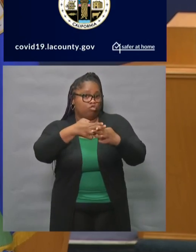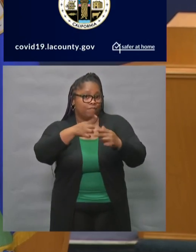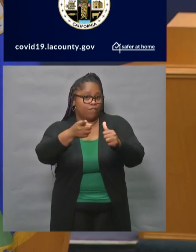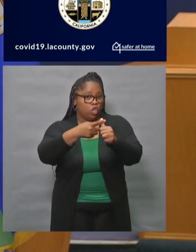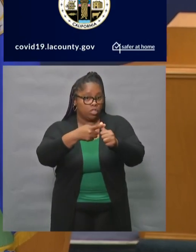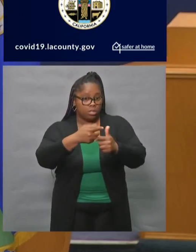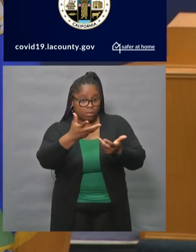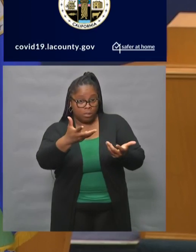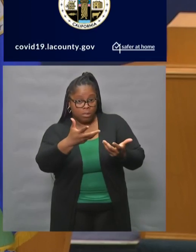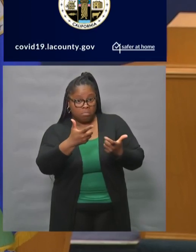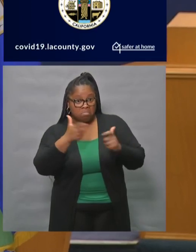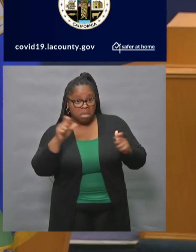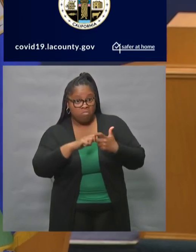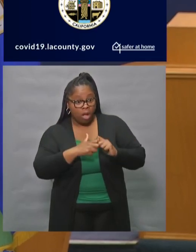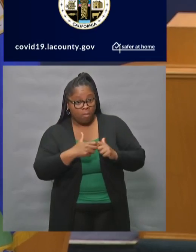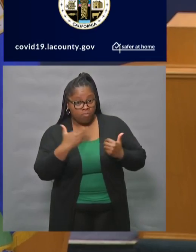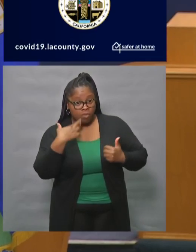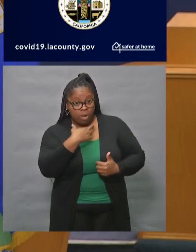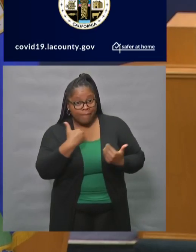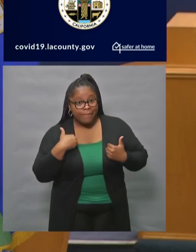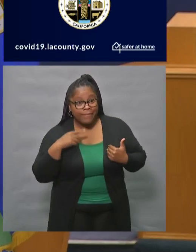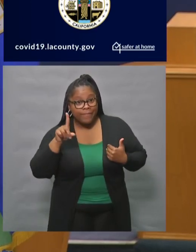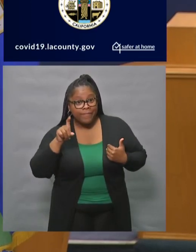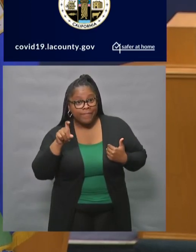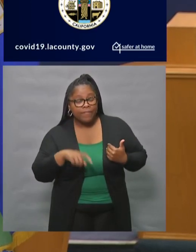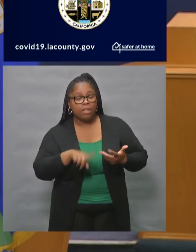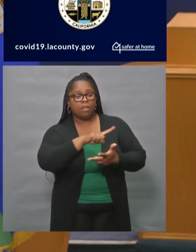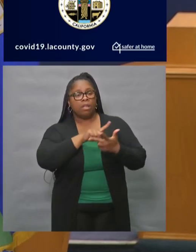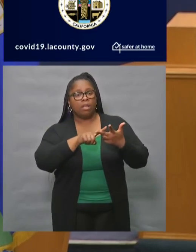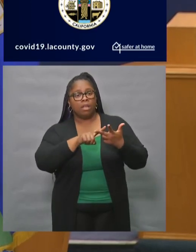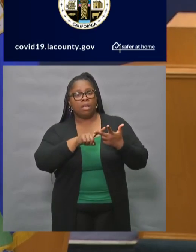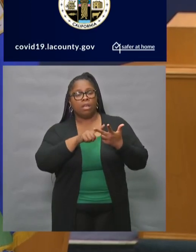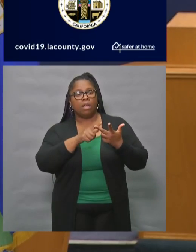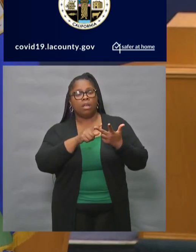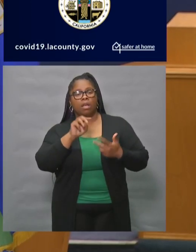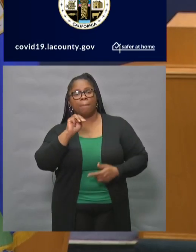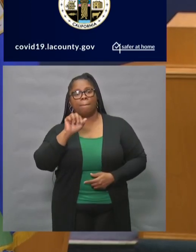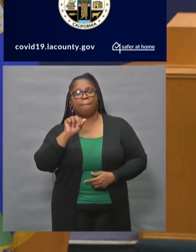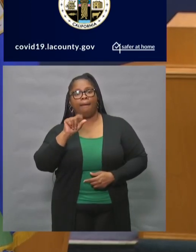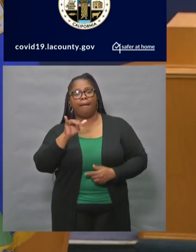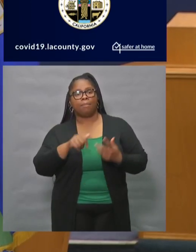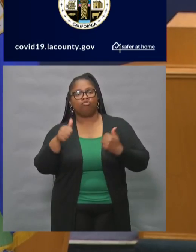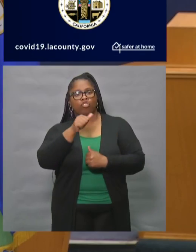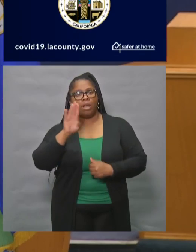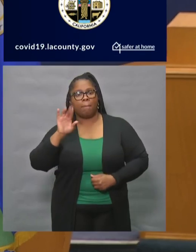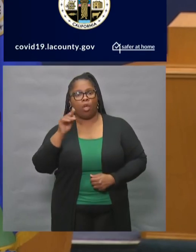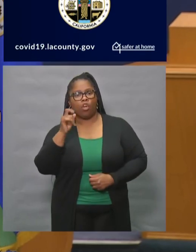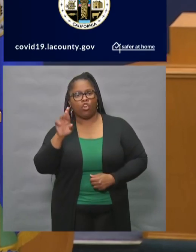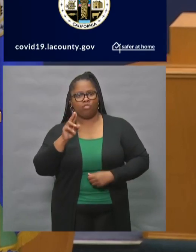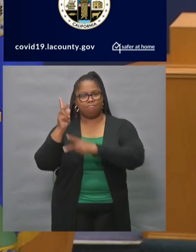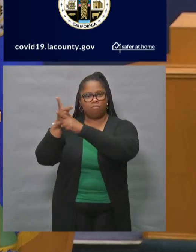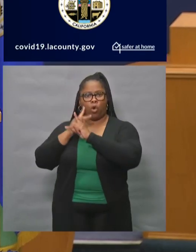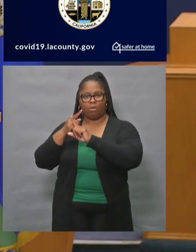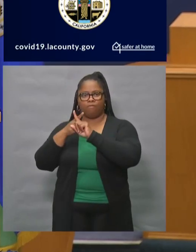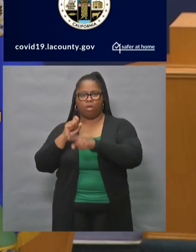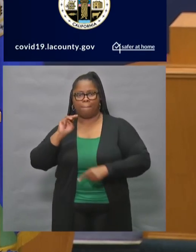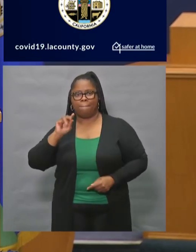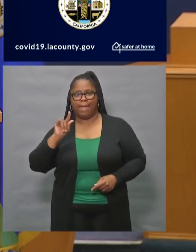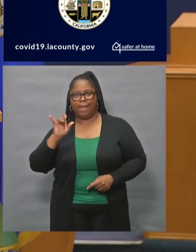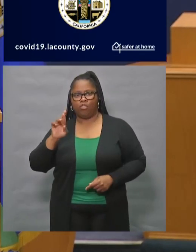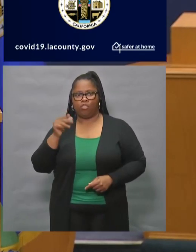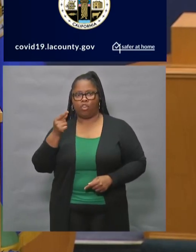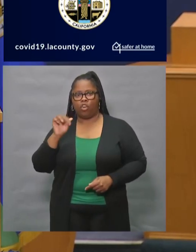big problem and an issue? And to Madam Chair Barger, taking a page from Mayor Garcetti the other day when he announced